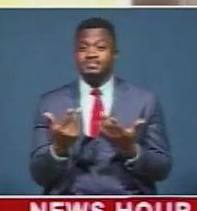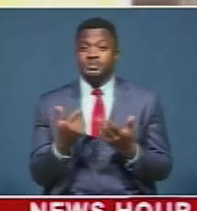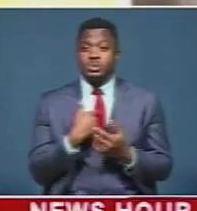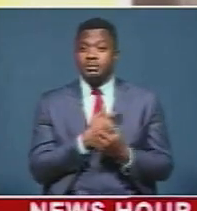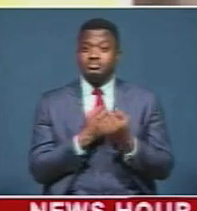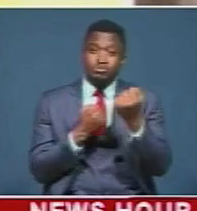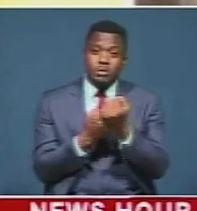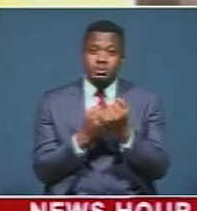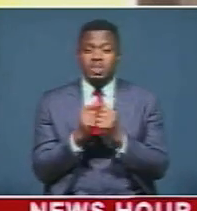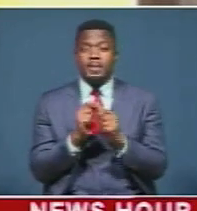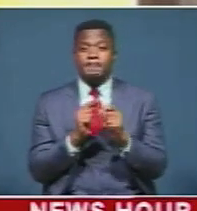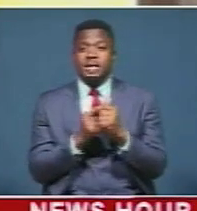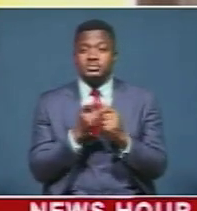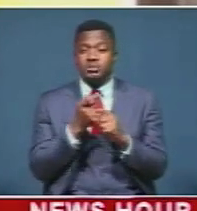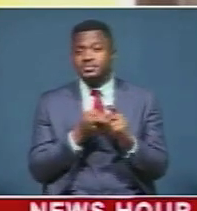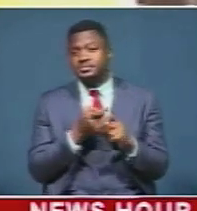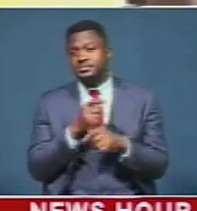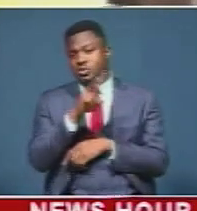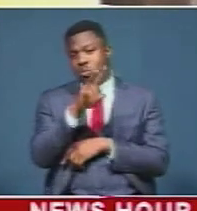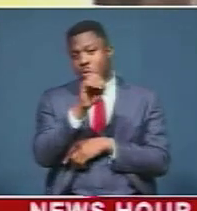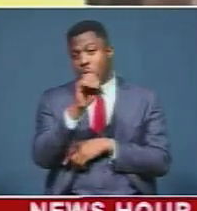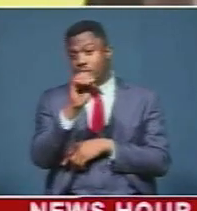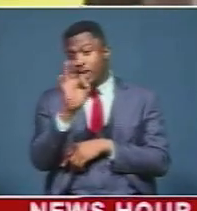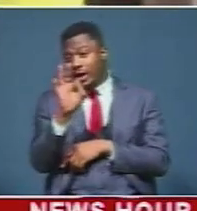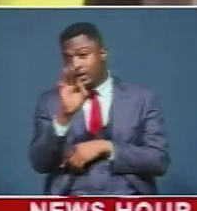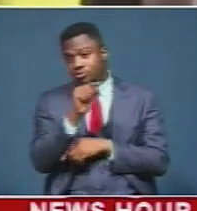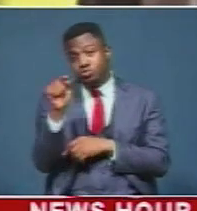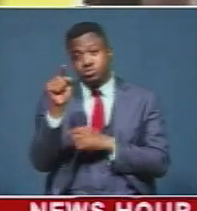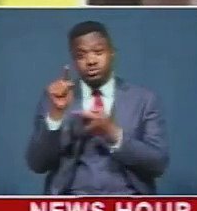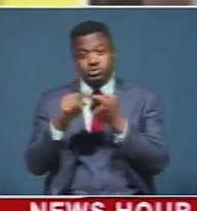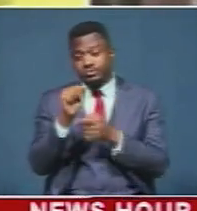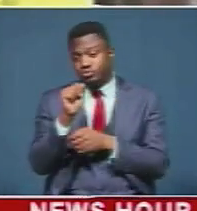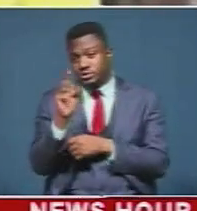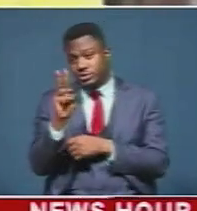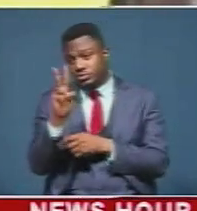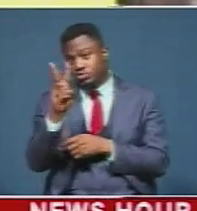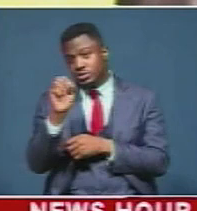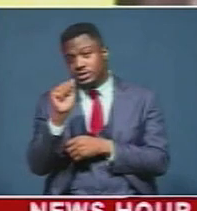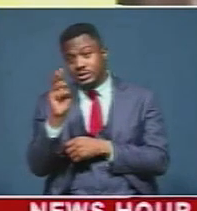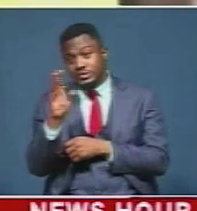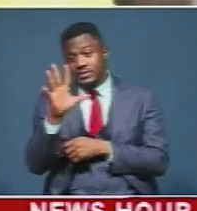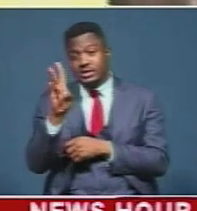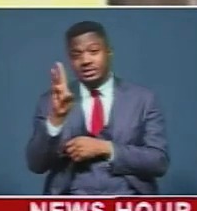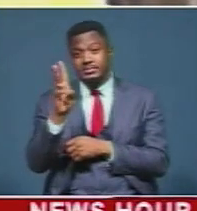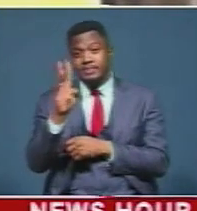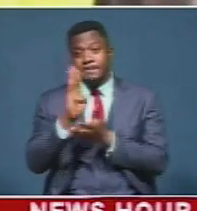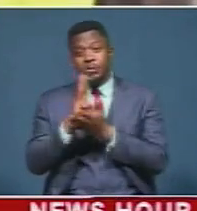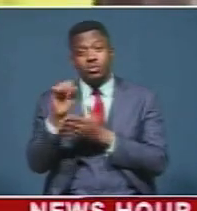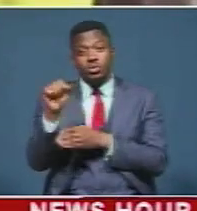we supported us with beans from 2009 to 2016. And unfortunately, the $56 million